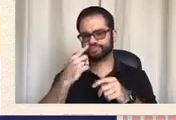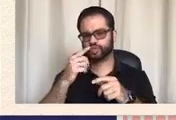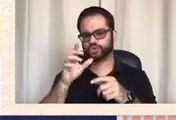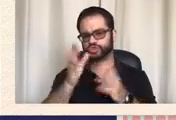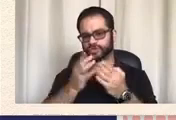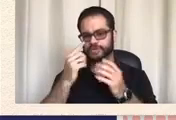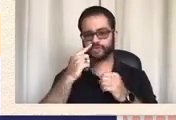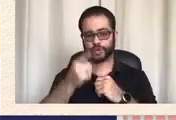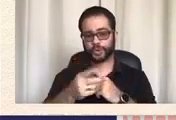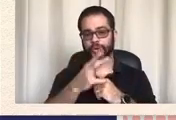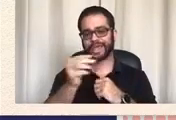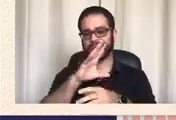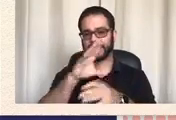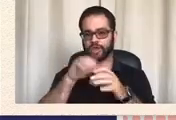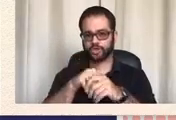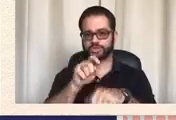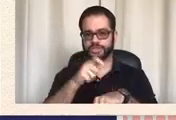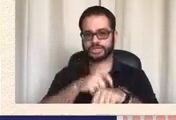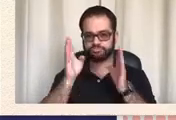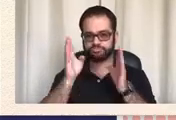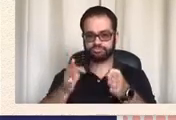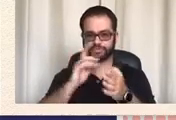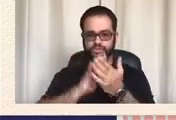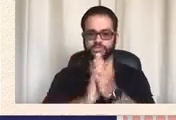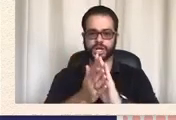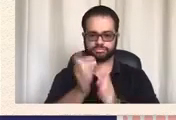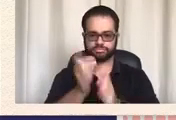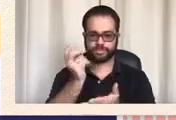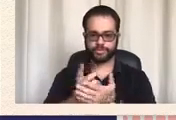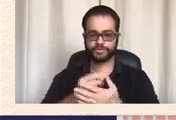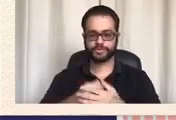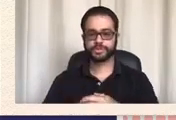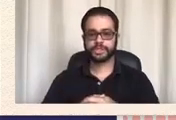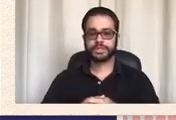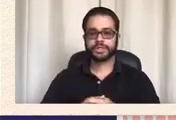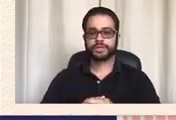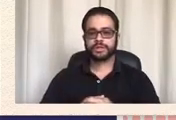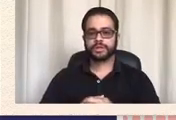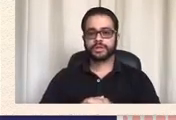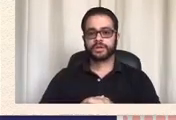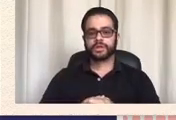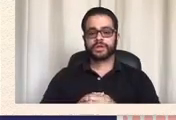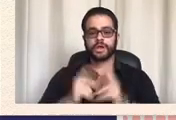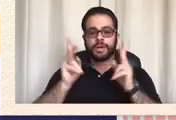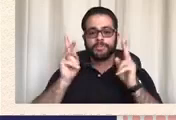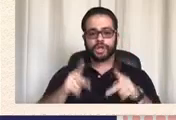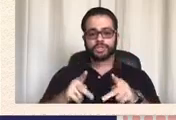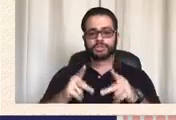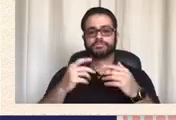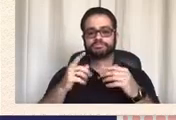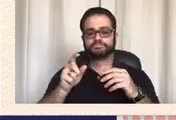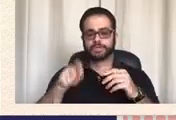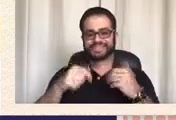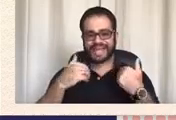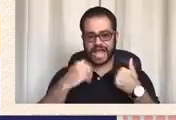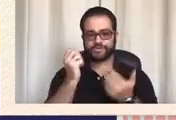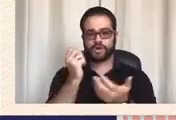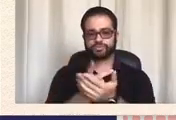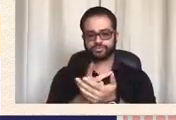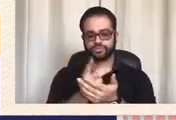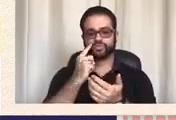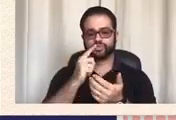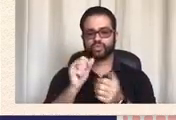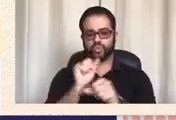eligibility. The individuals must have a legal status and authorization to work in the United States. They must be present